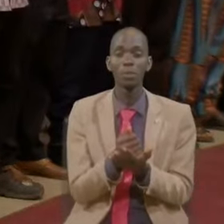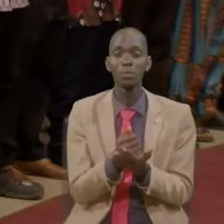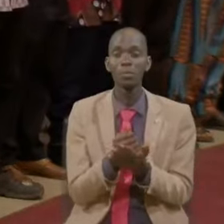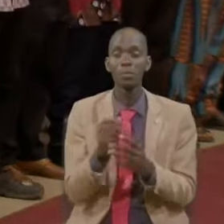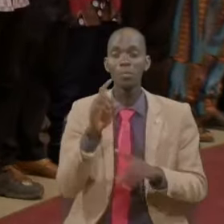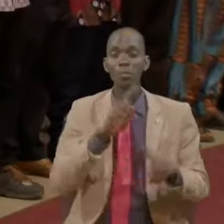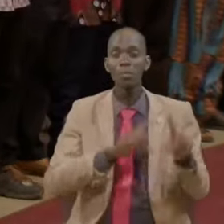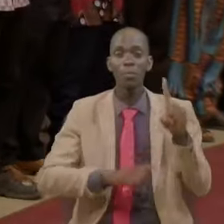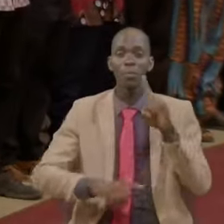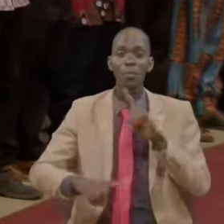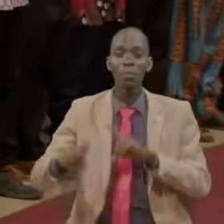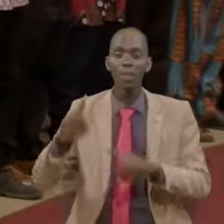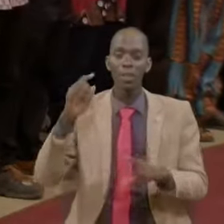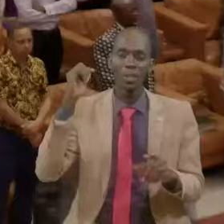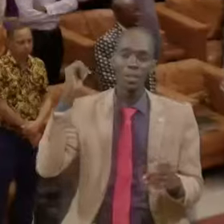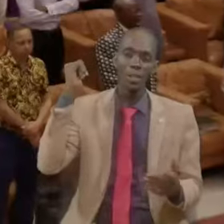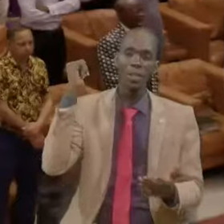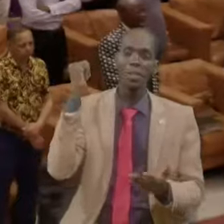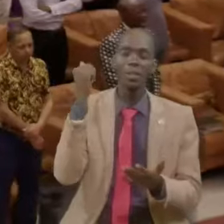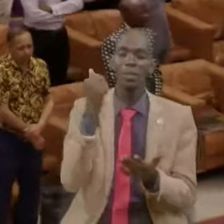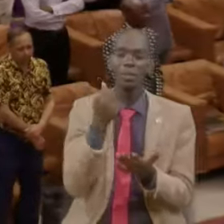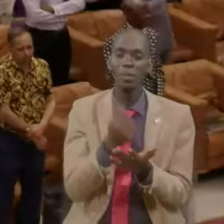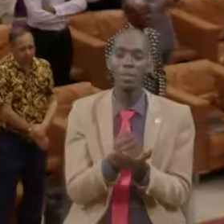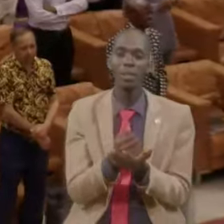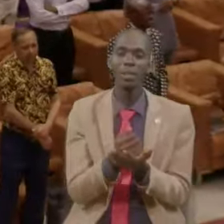Headquarters, say amen before you sit down.